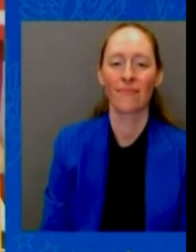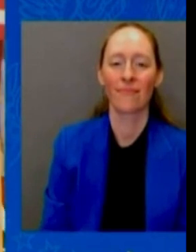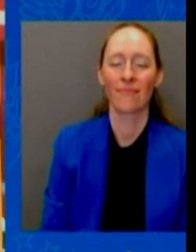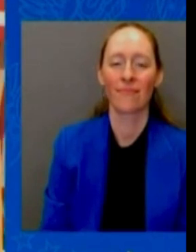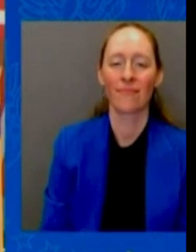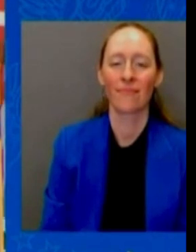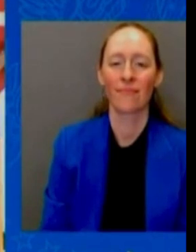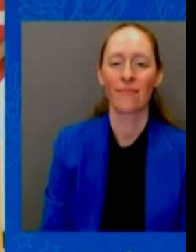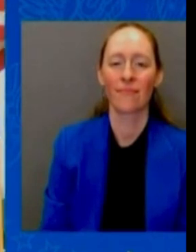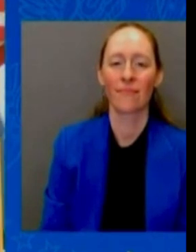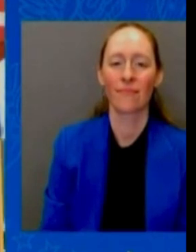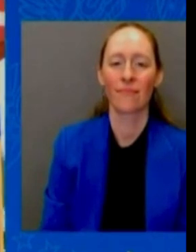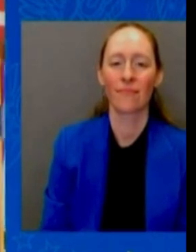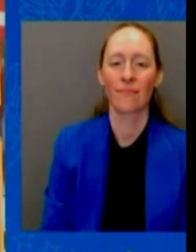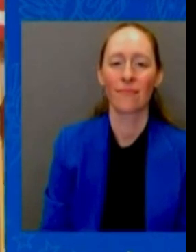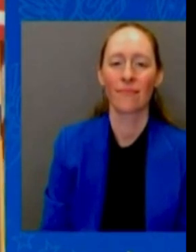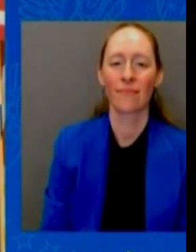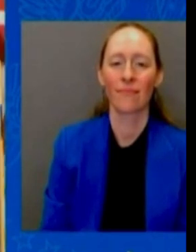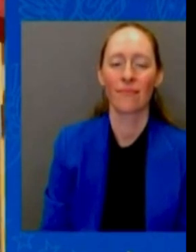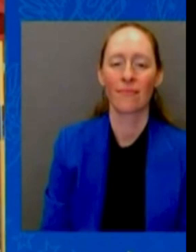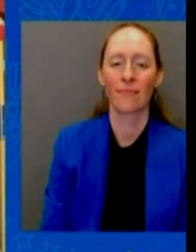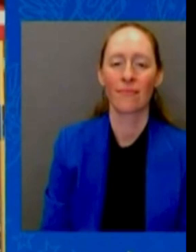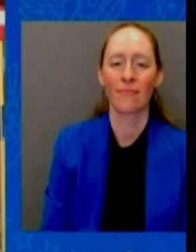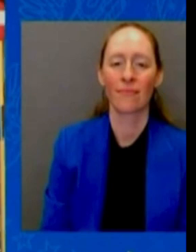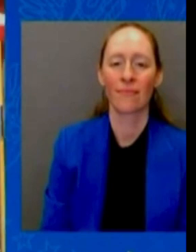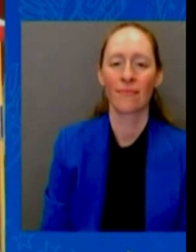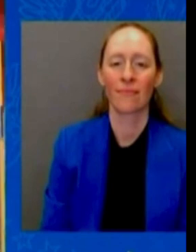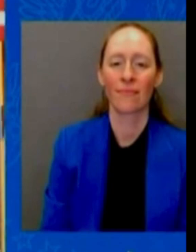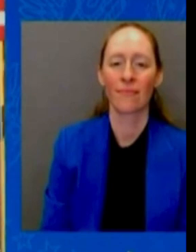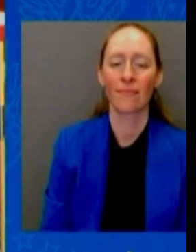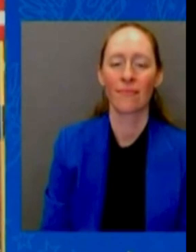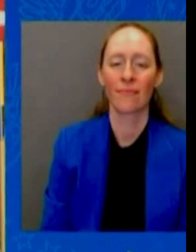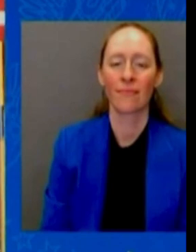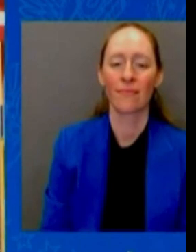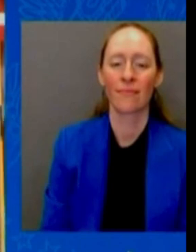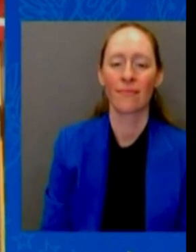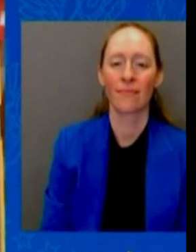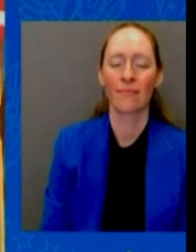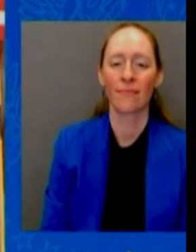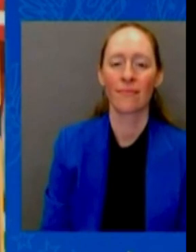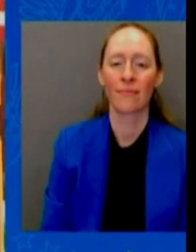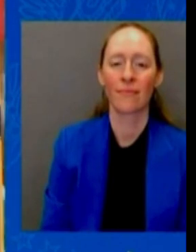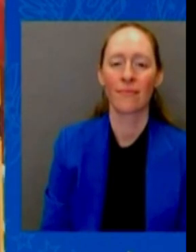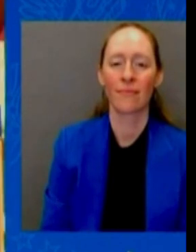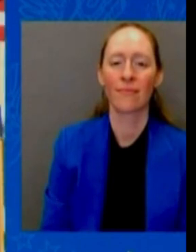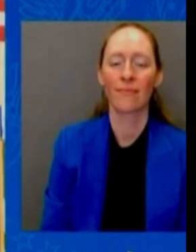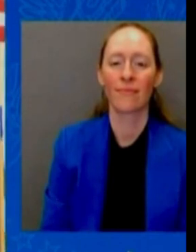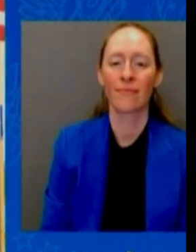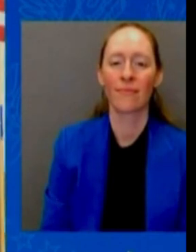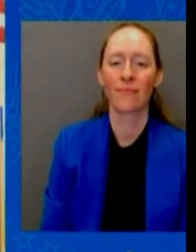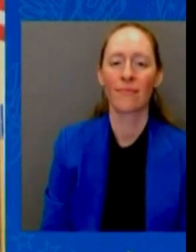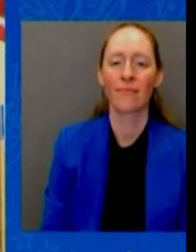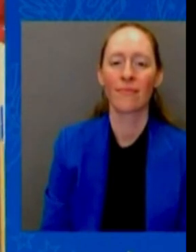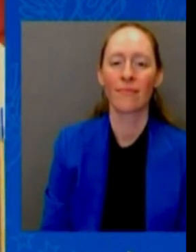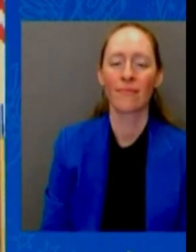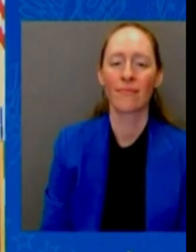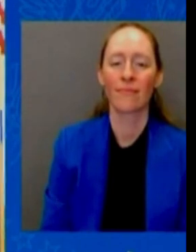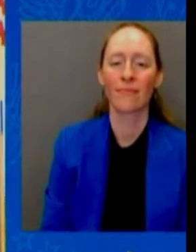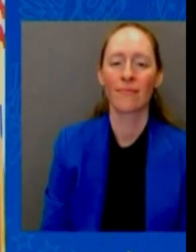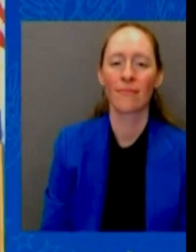face au relativisme, aux discours de haine, aux fausses informations, comme aux angoisses contemporaines.